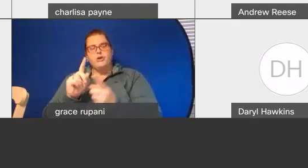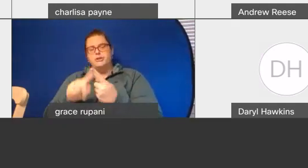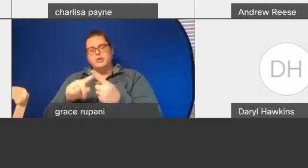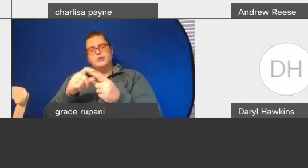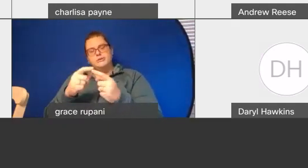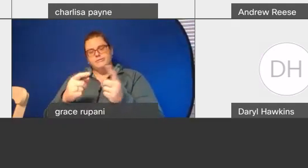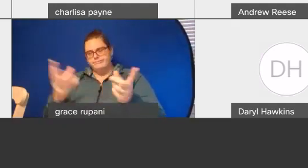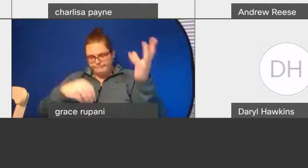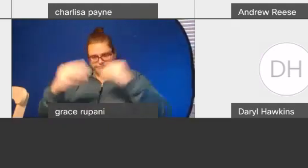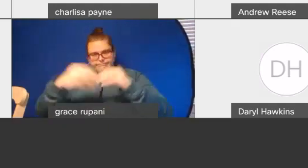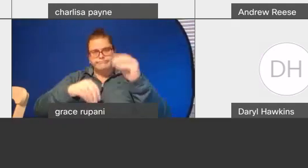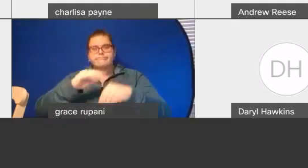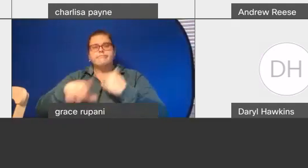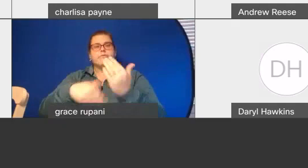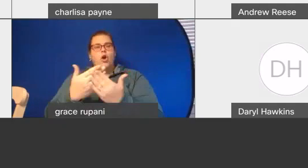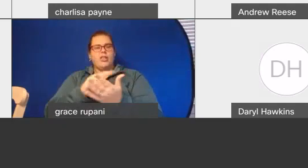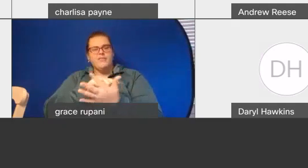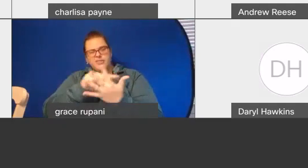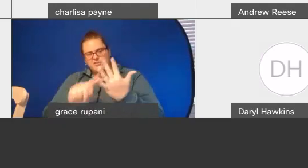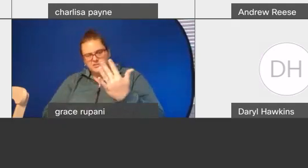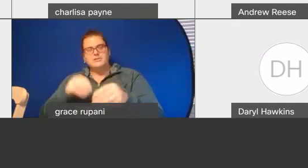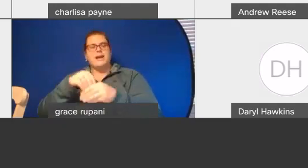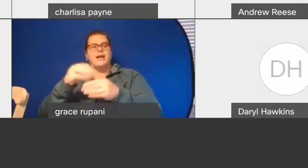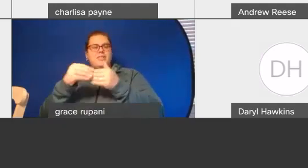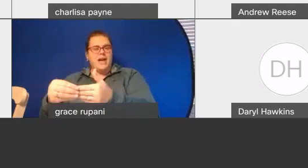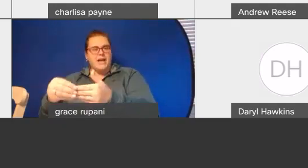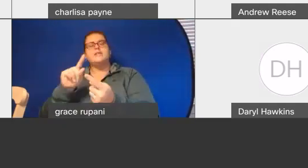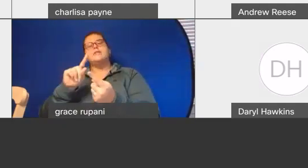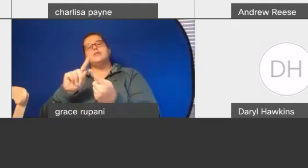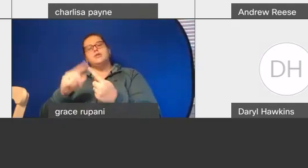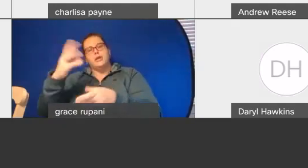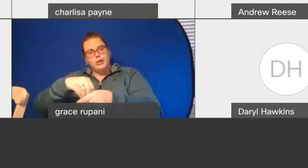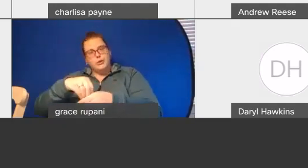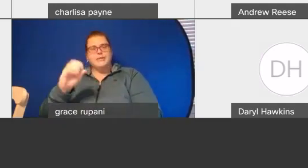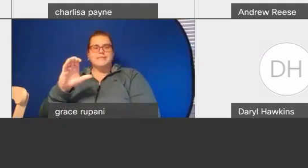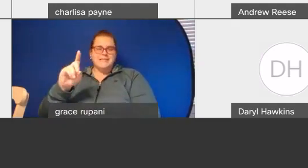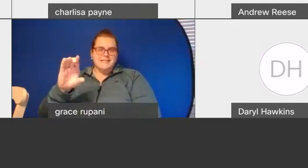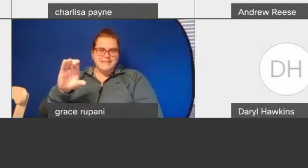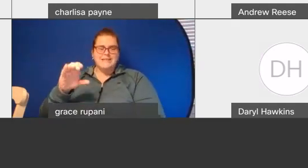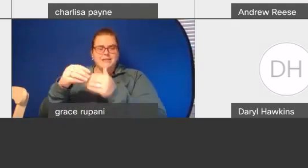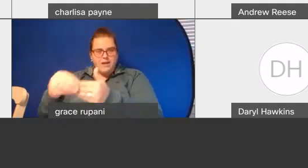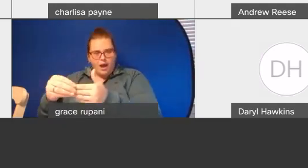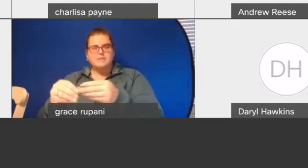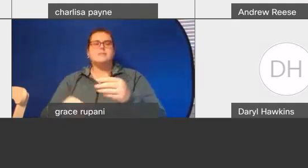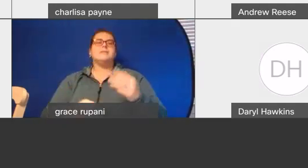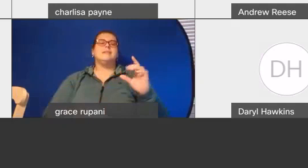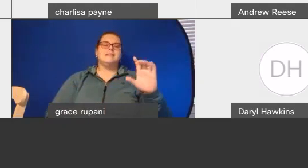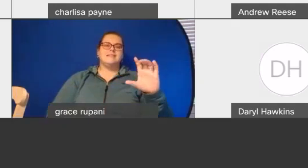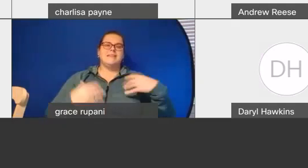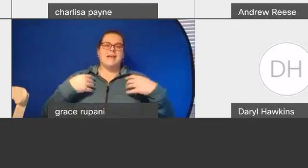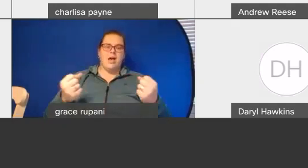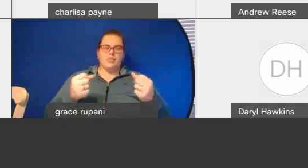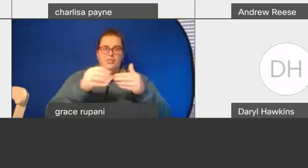guidance links to CDC and DC health guidance. And so rather than me trying to answer a